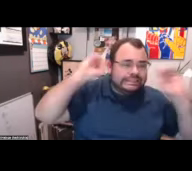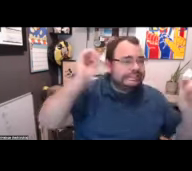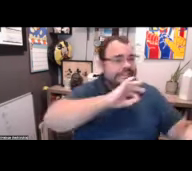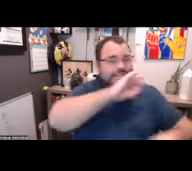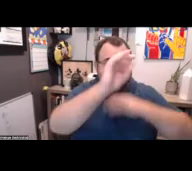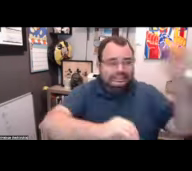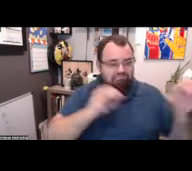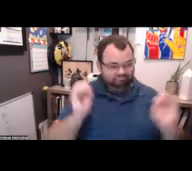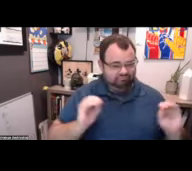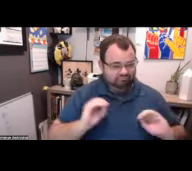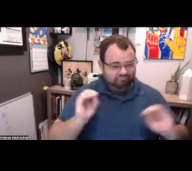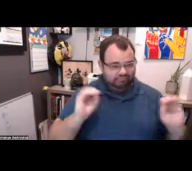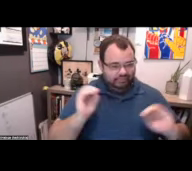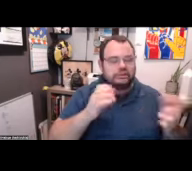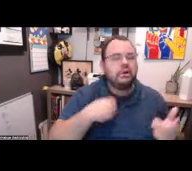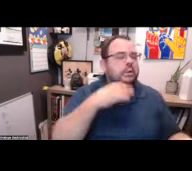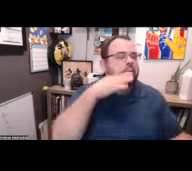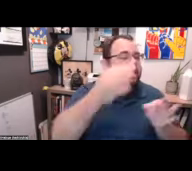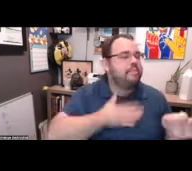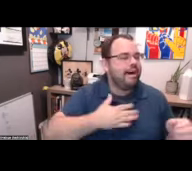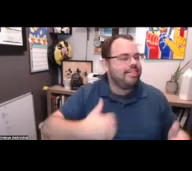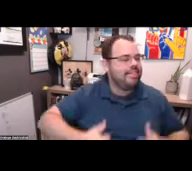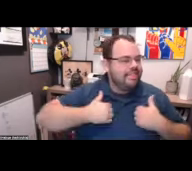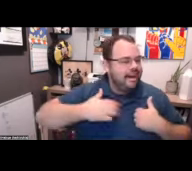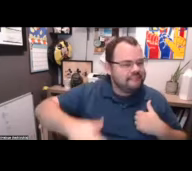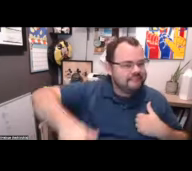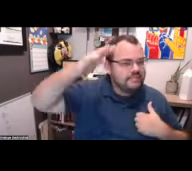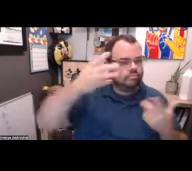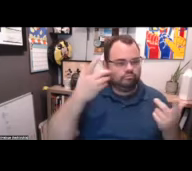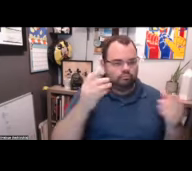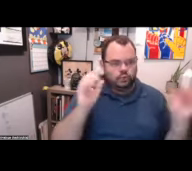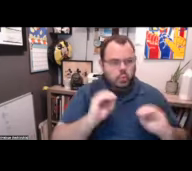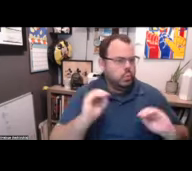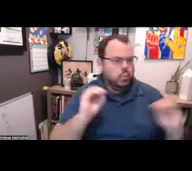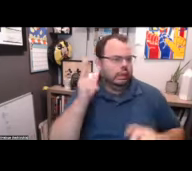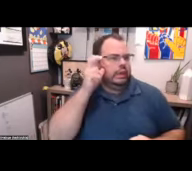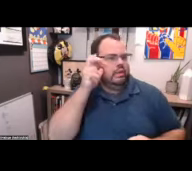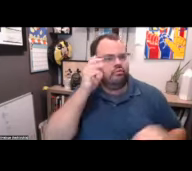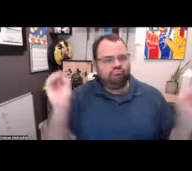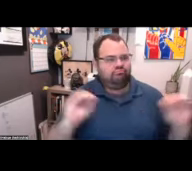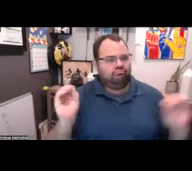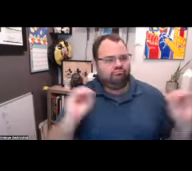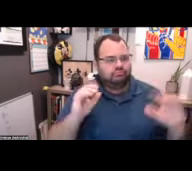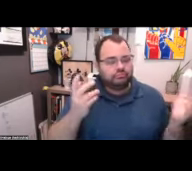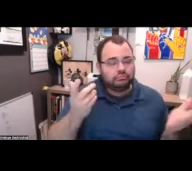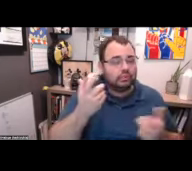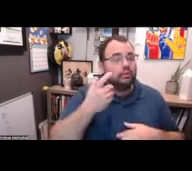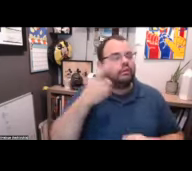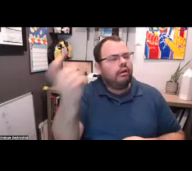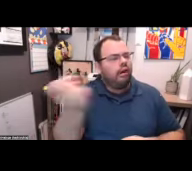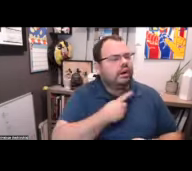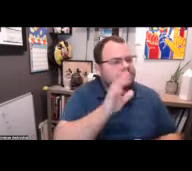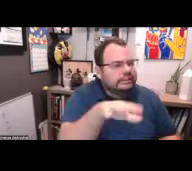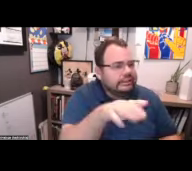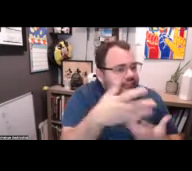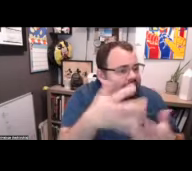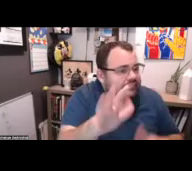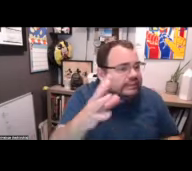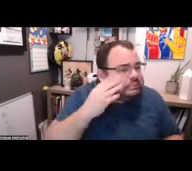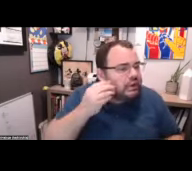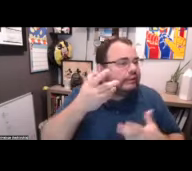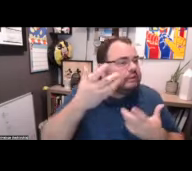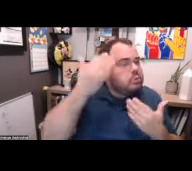So they still did all these tests and hearing and everything. It didn't help. So my entire life, I heard nothing.